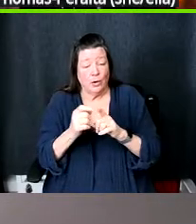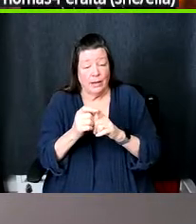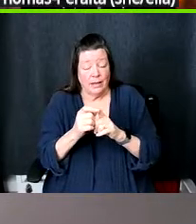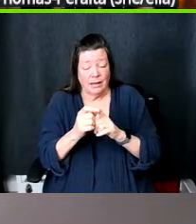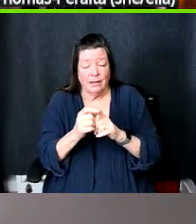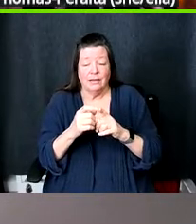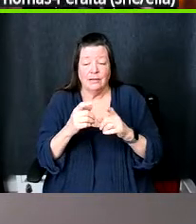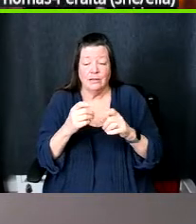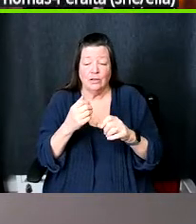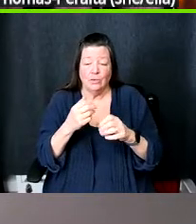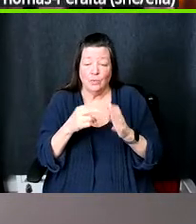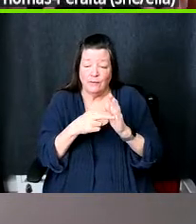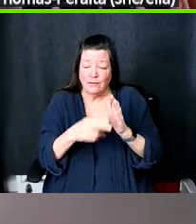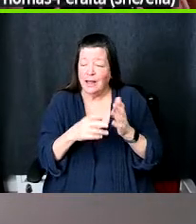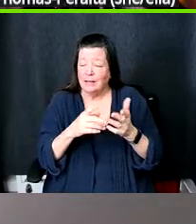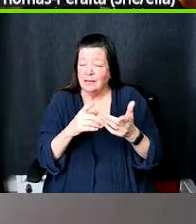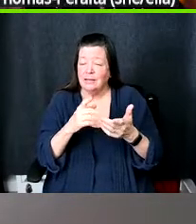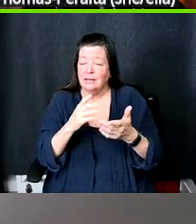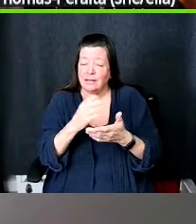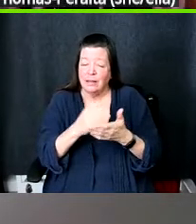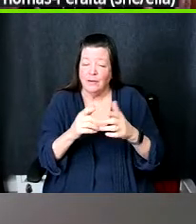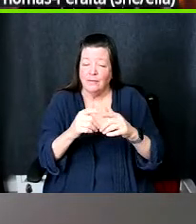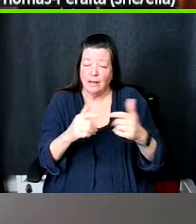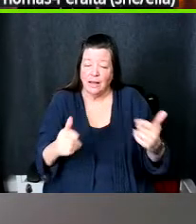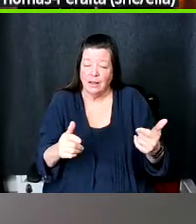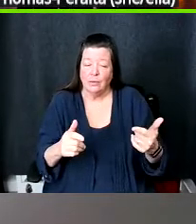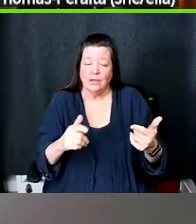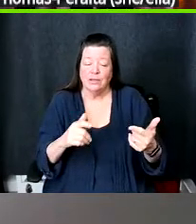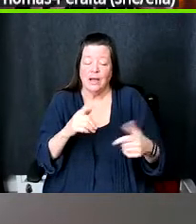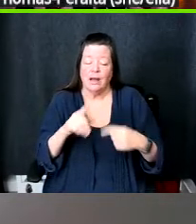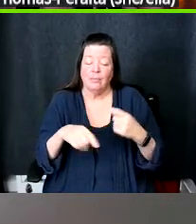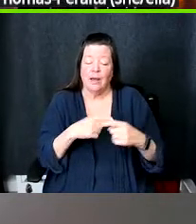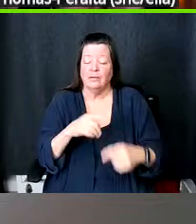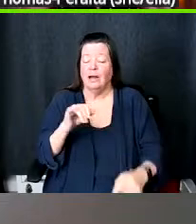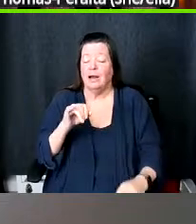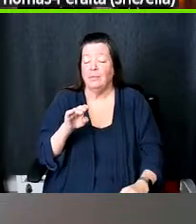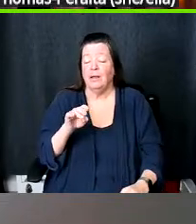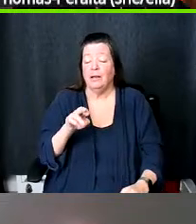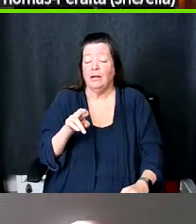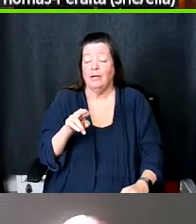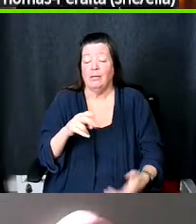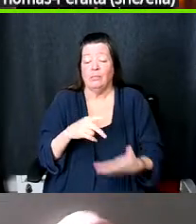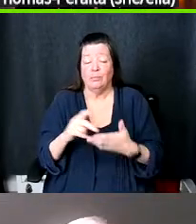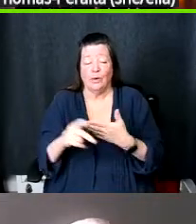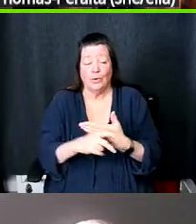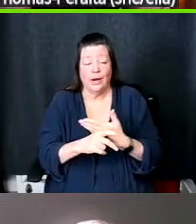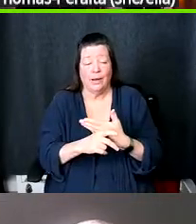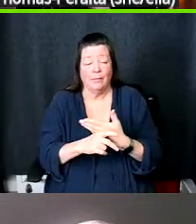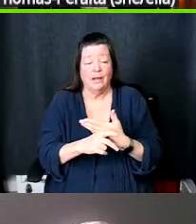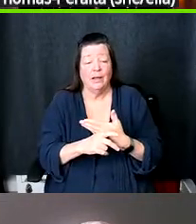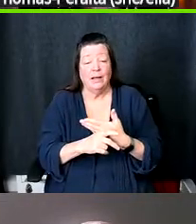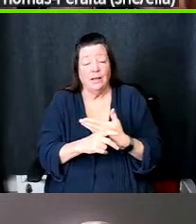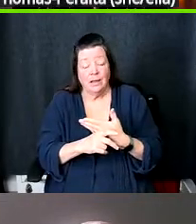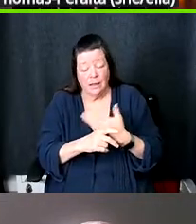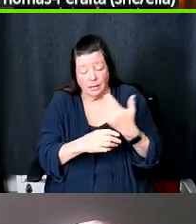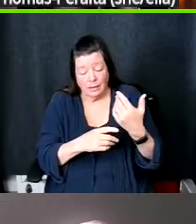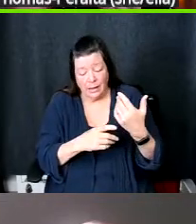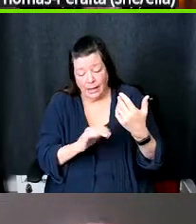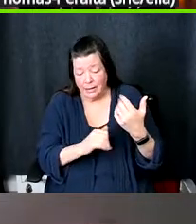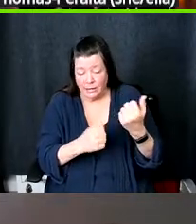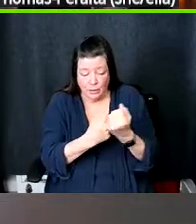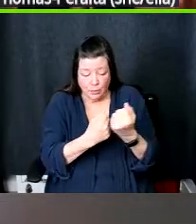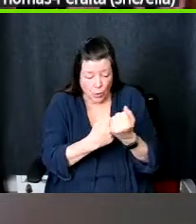pieces we've been talking about. So language around the IBR program, you know, to the greatest extent possible, supporting local